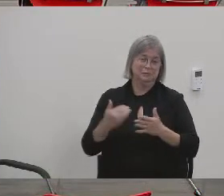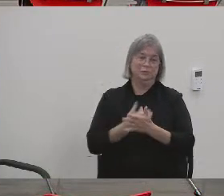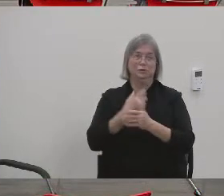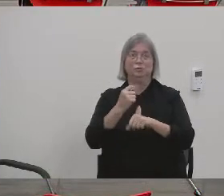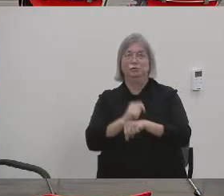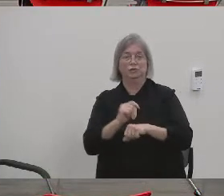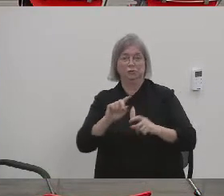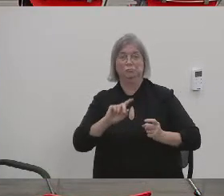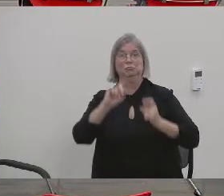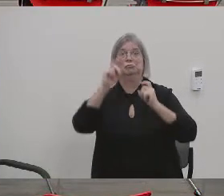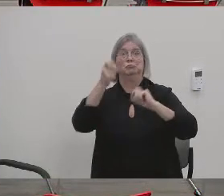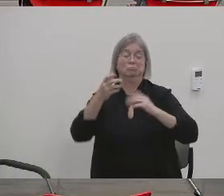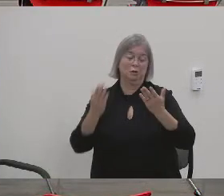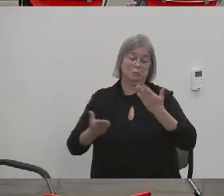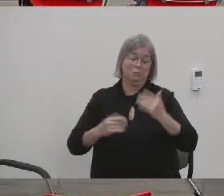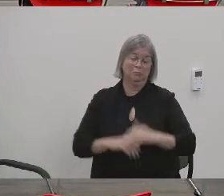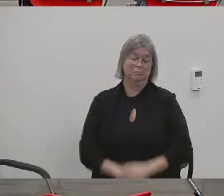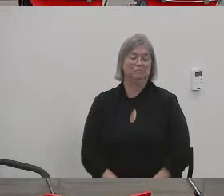us.